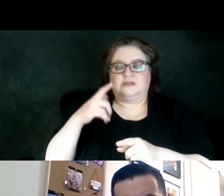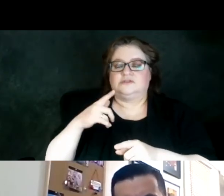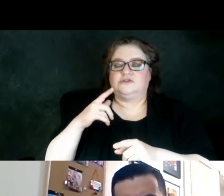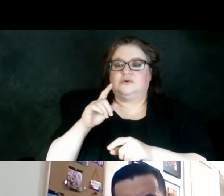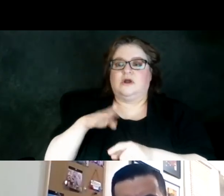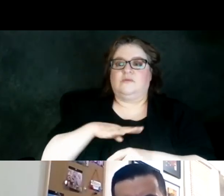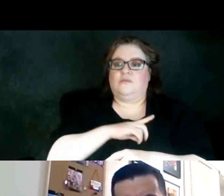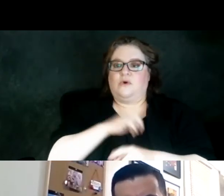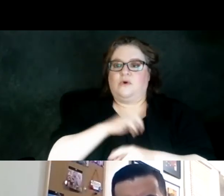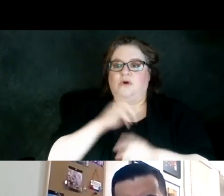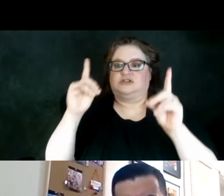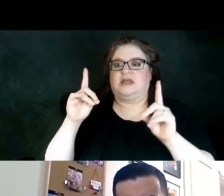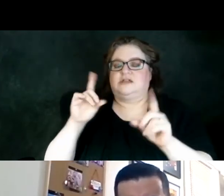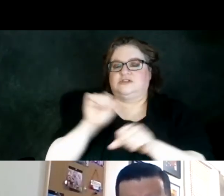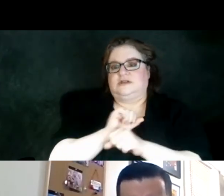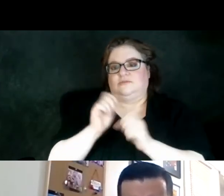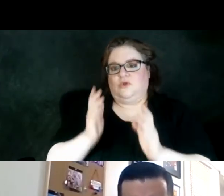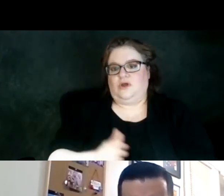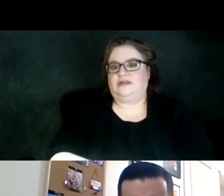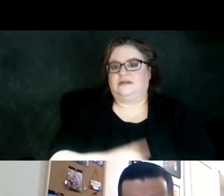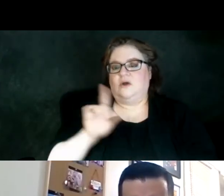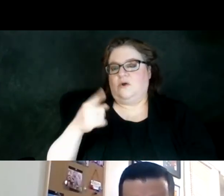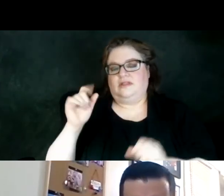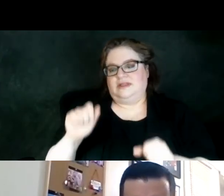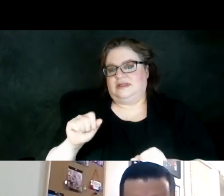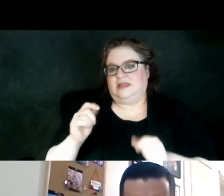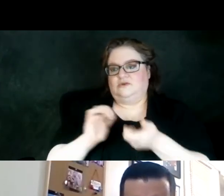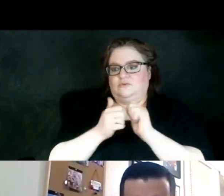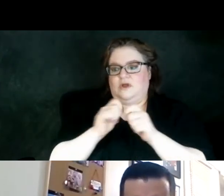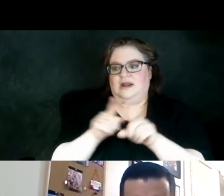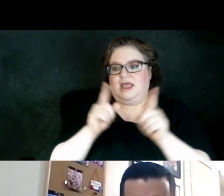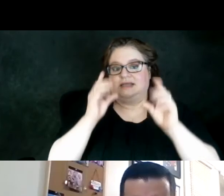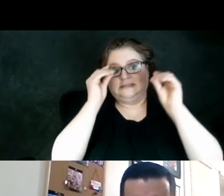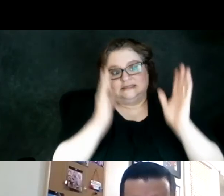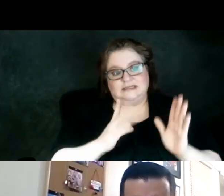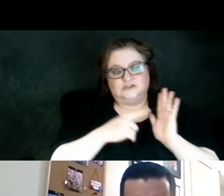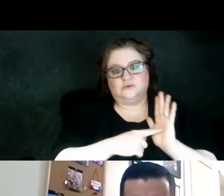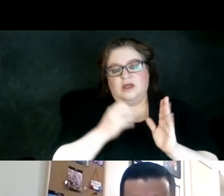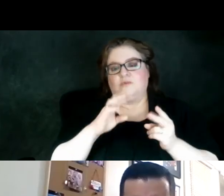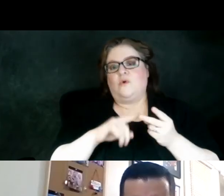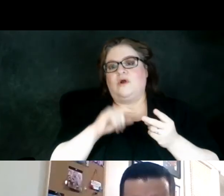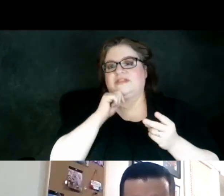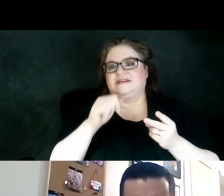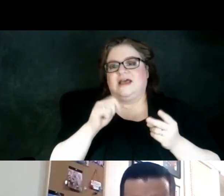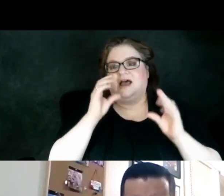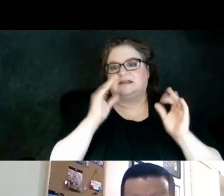Education employee. Board of Education employees can only run as either the teacher rep or the non-teacher rep at the school where